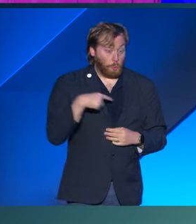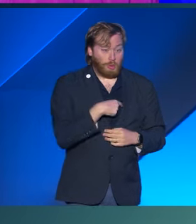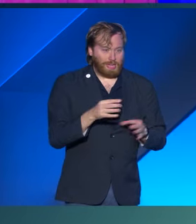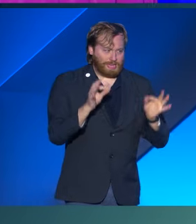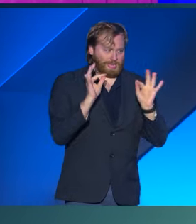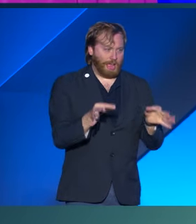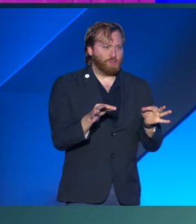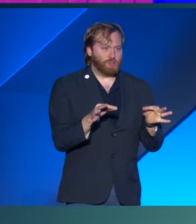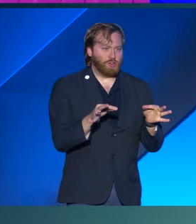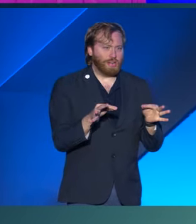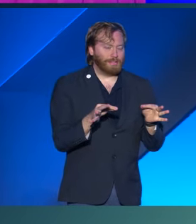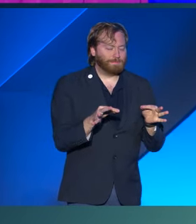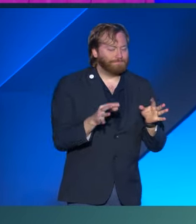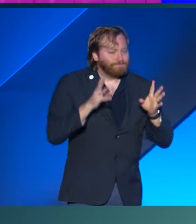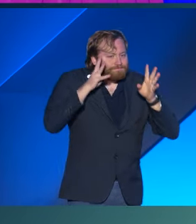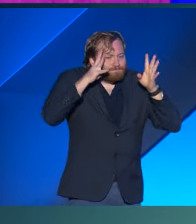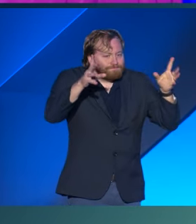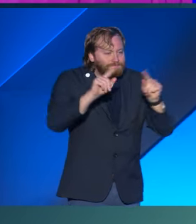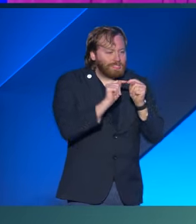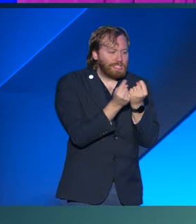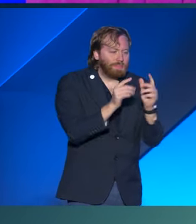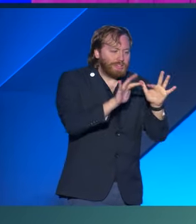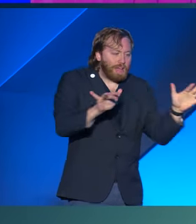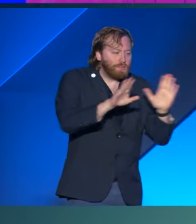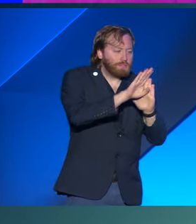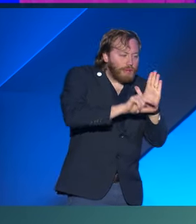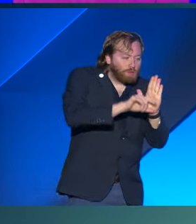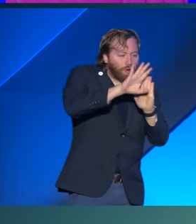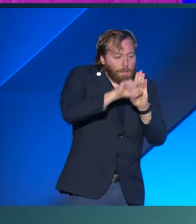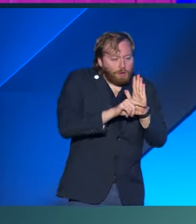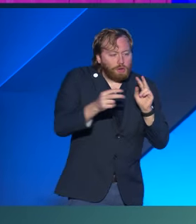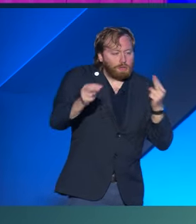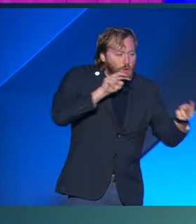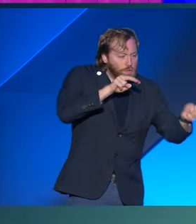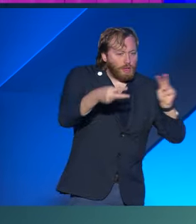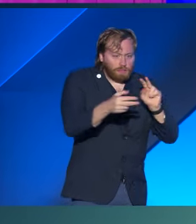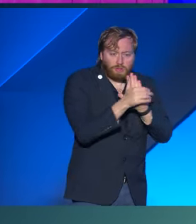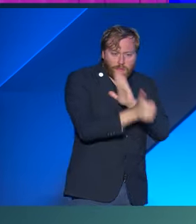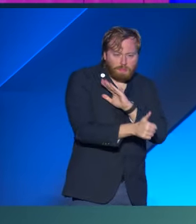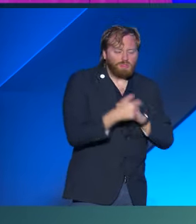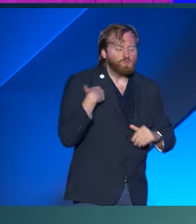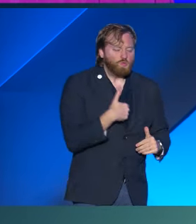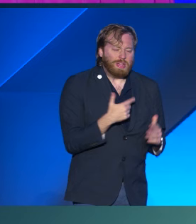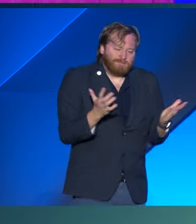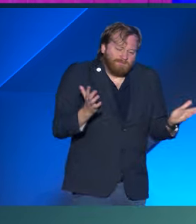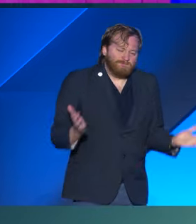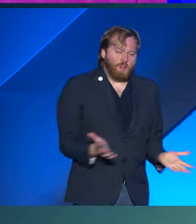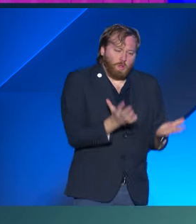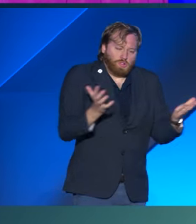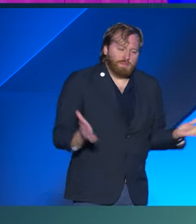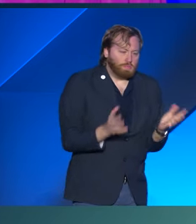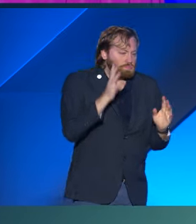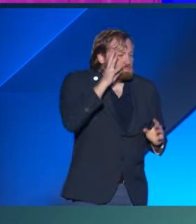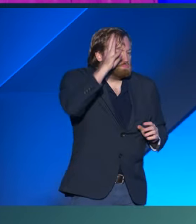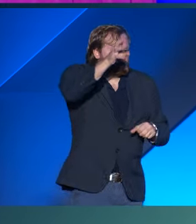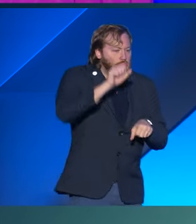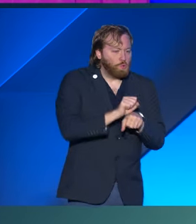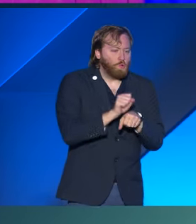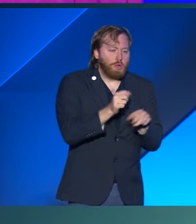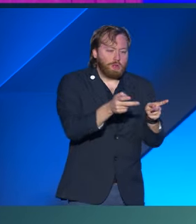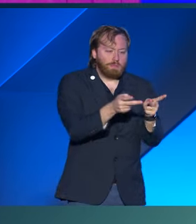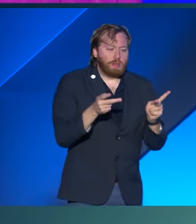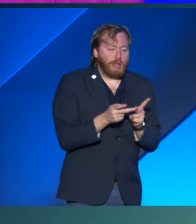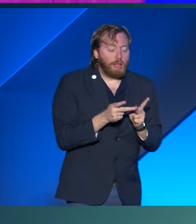with diverse backgrounds, perspectives, capabilities, we foster an innovative workplace and we gain